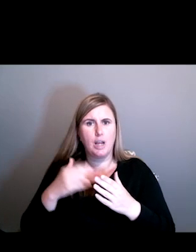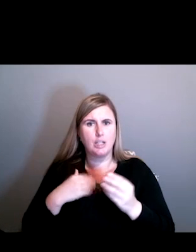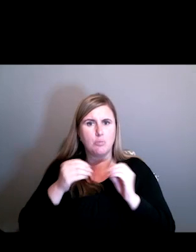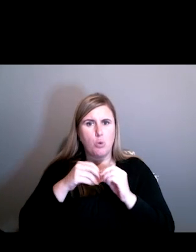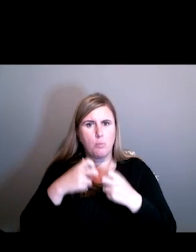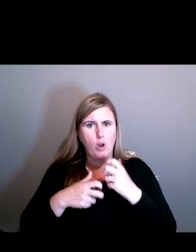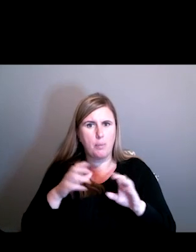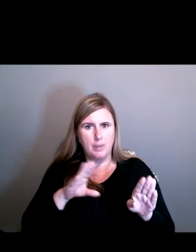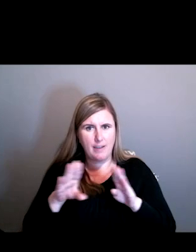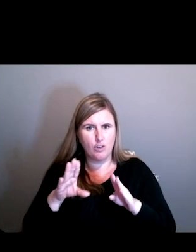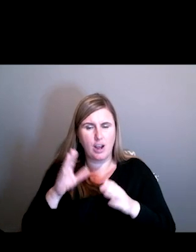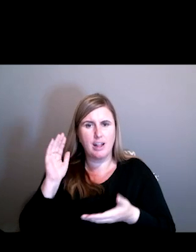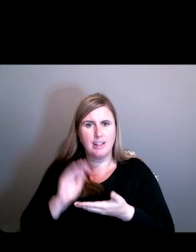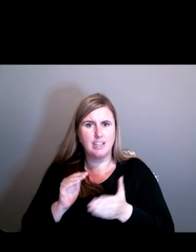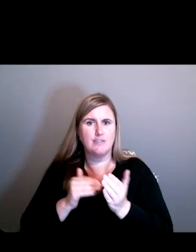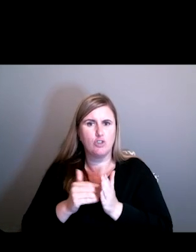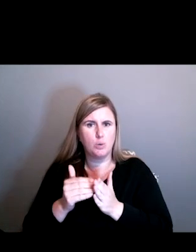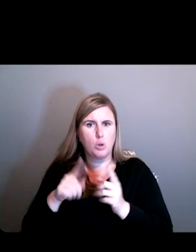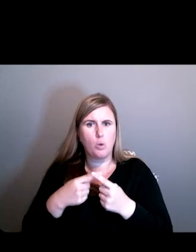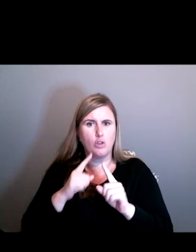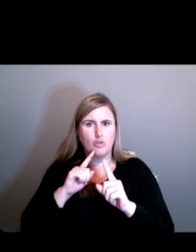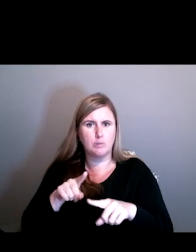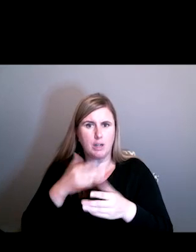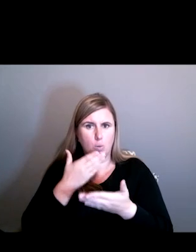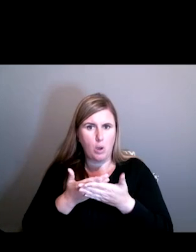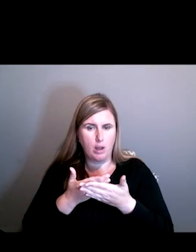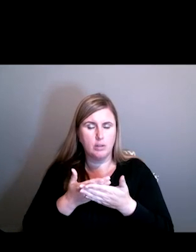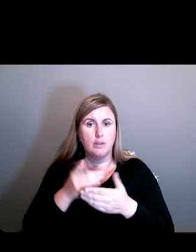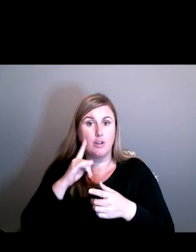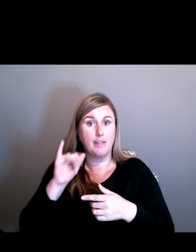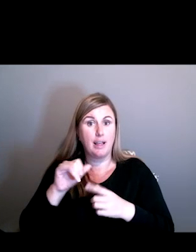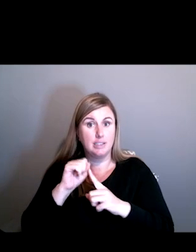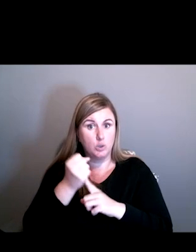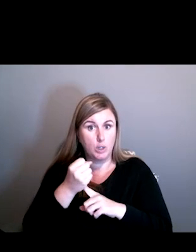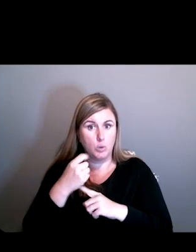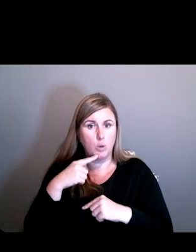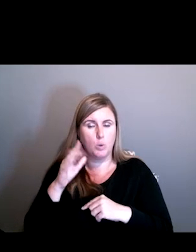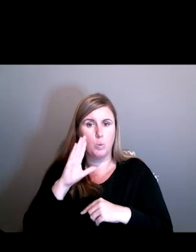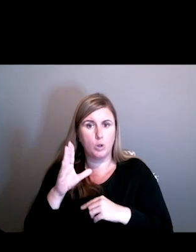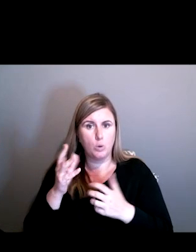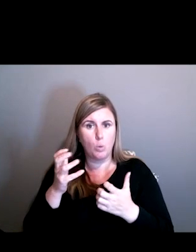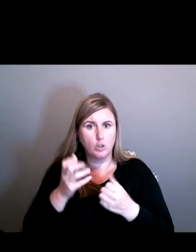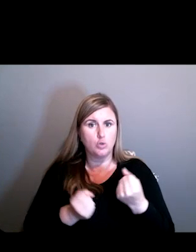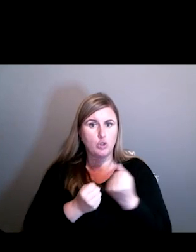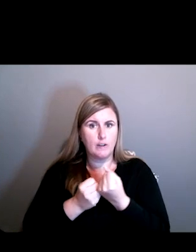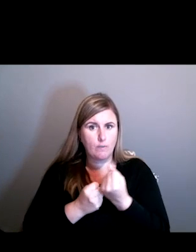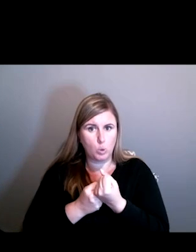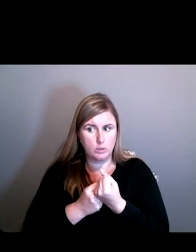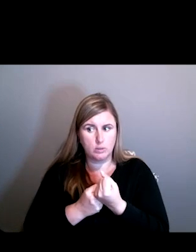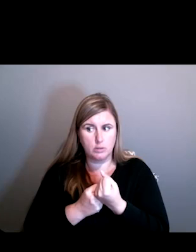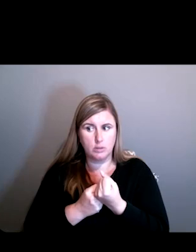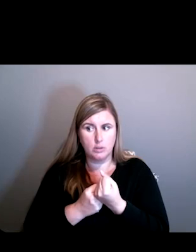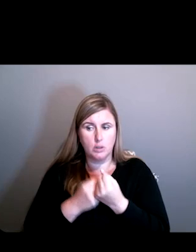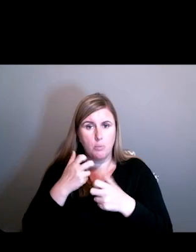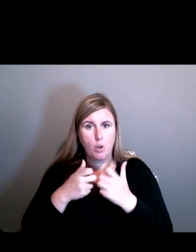frequently when the student has more problem behaviors and less frequently when they're responding well. So in that sense, then we would